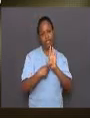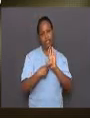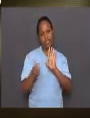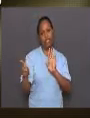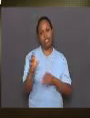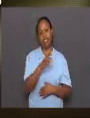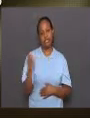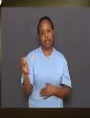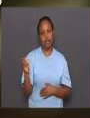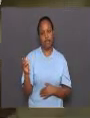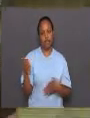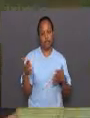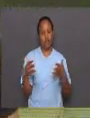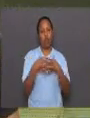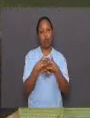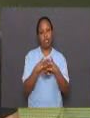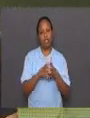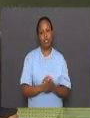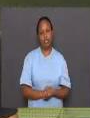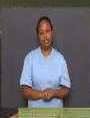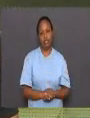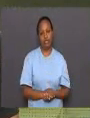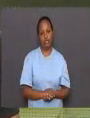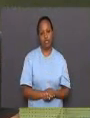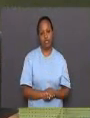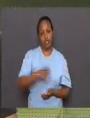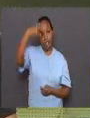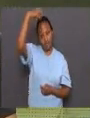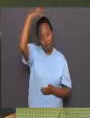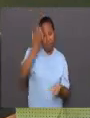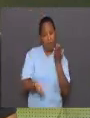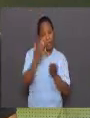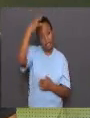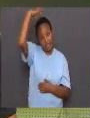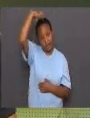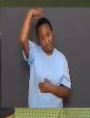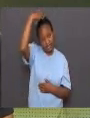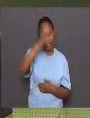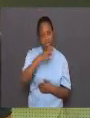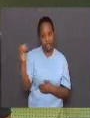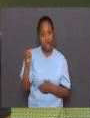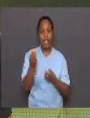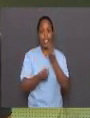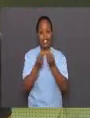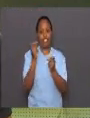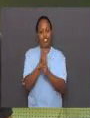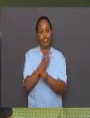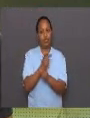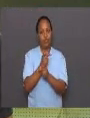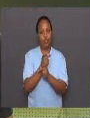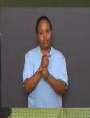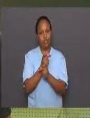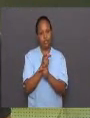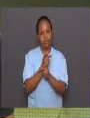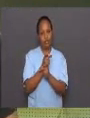and corporations. If governments and major industries publish details